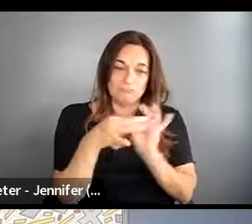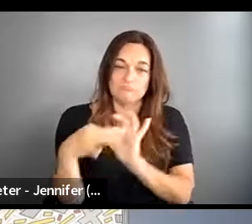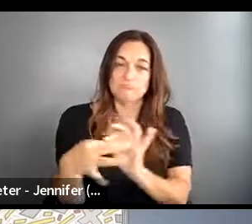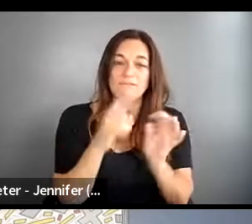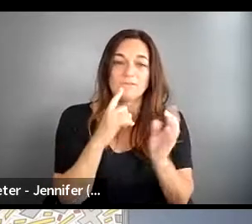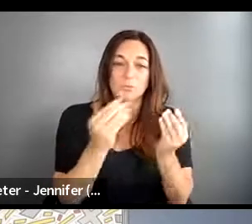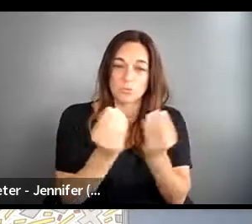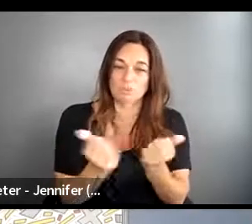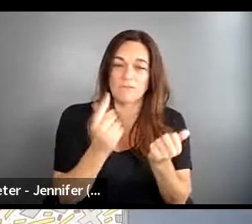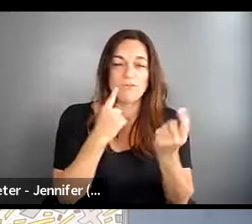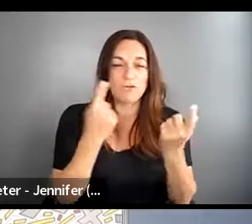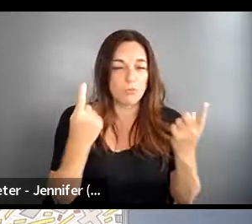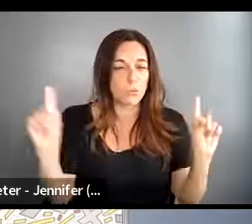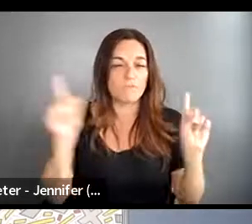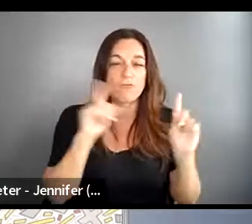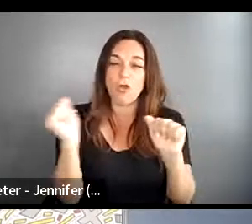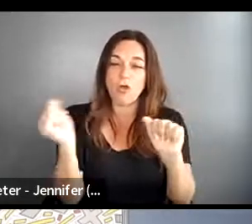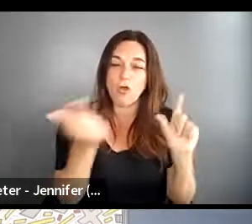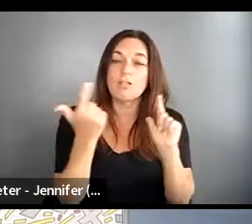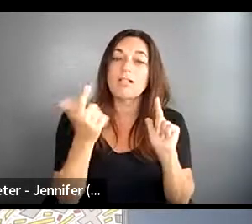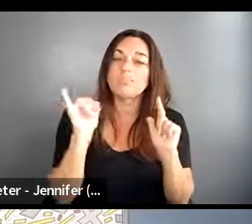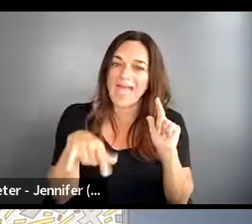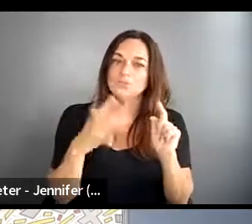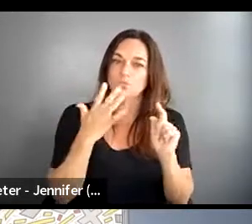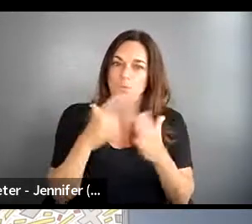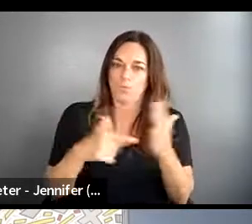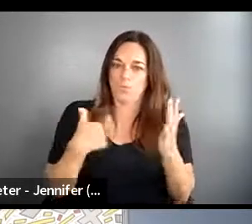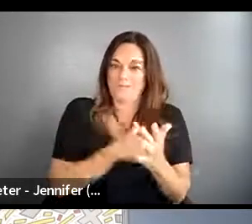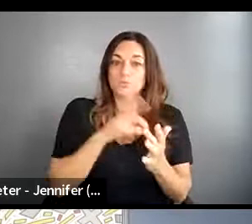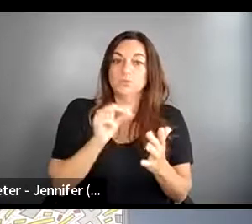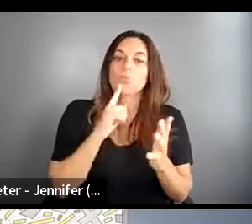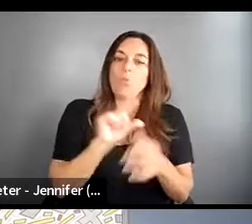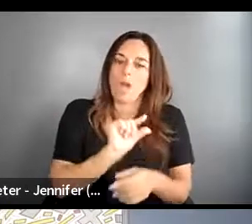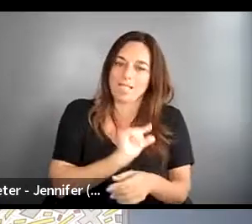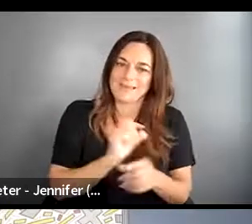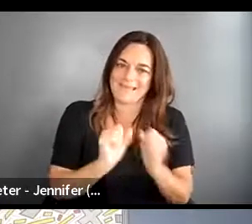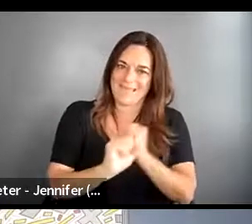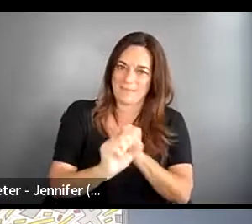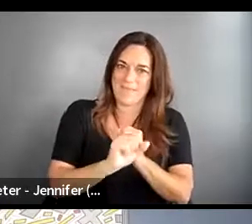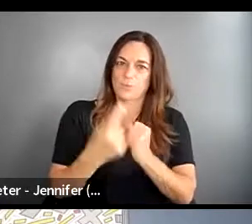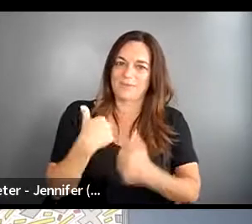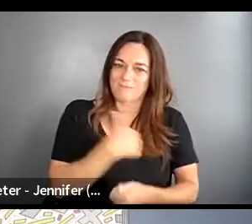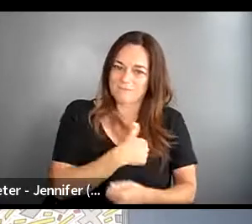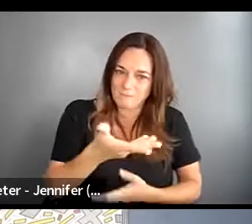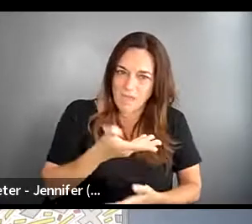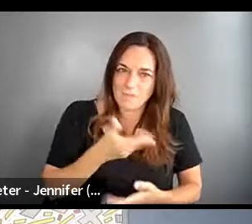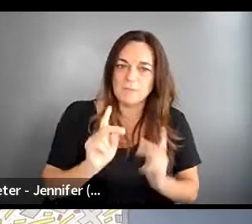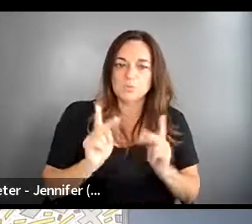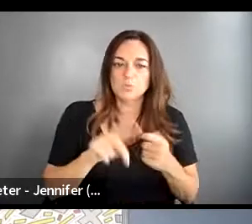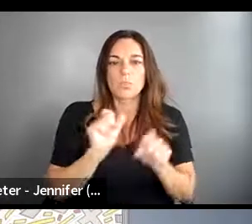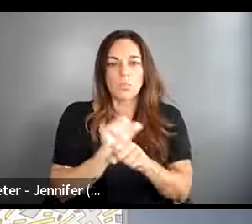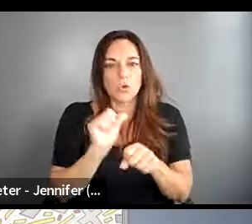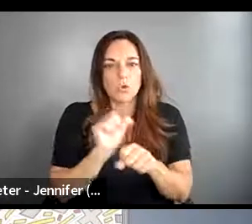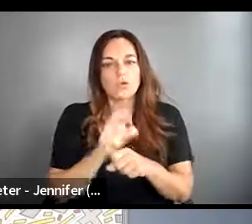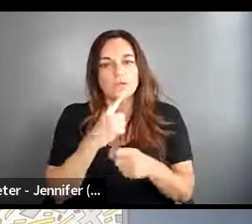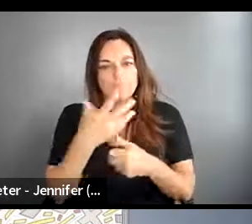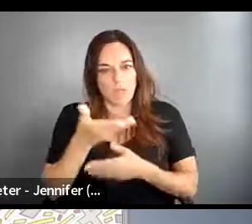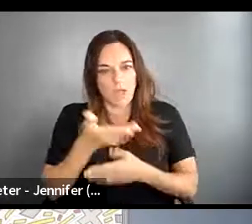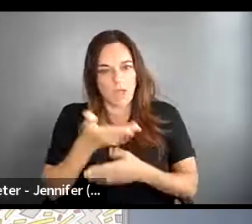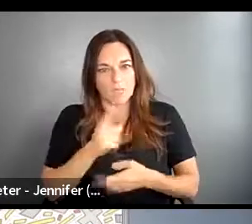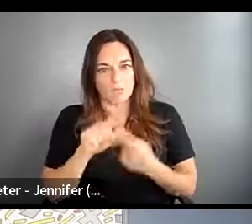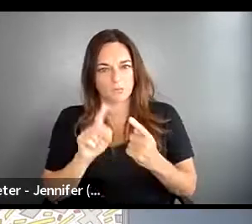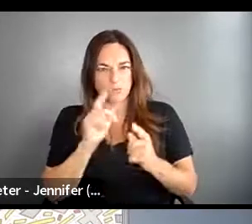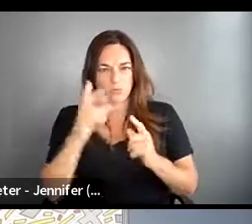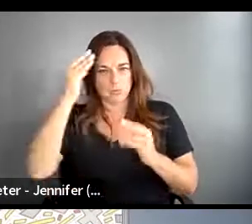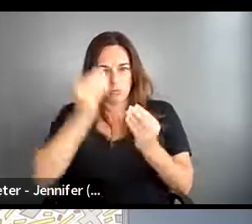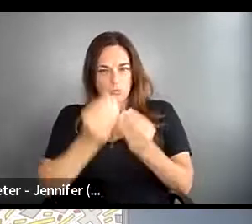Connecticut. And that's what we are. We are a call-in campaign. We invite people into the work. We educate them, bring awareness, and we invite them into the solutions.